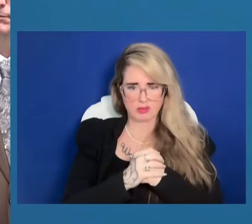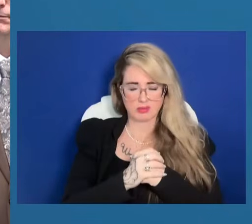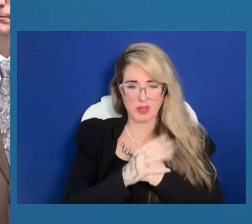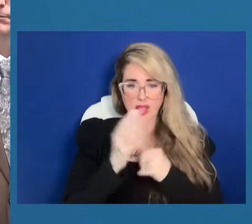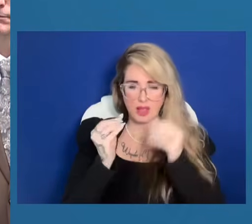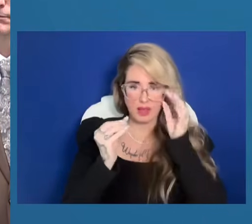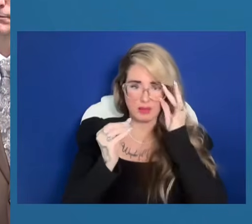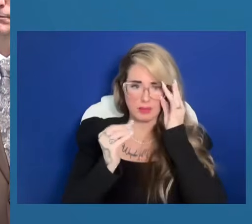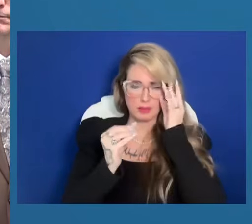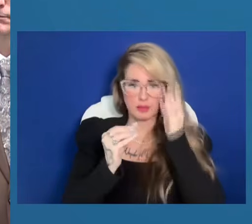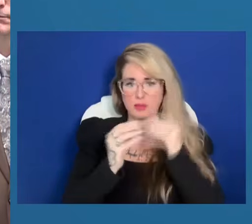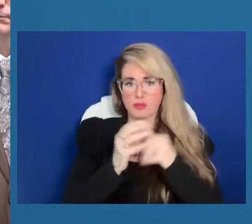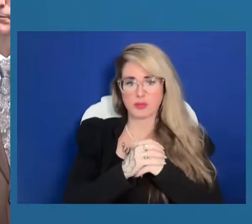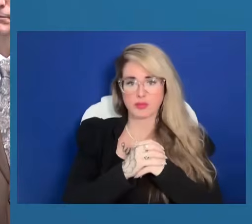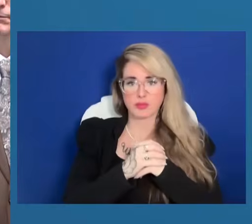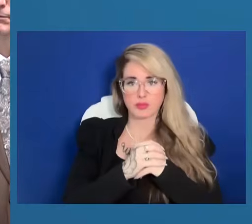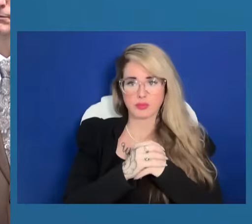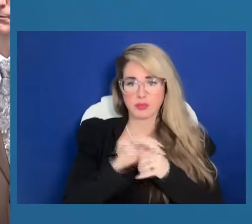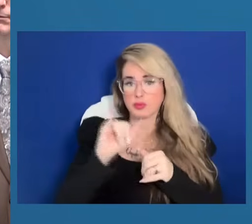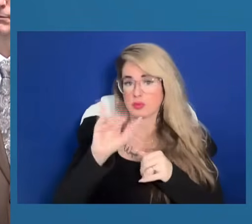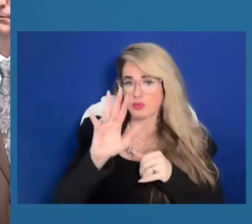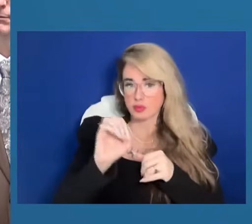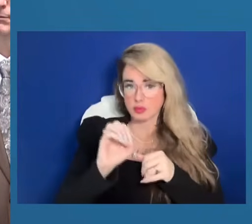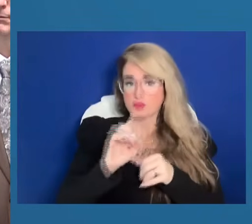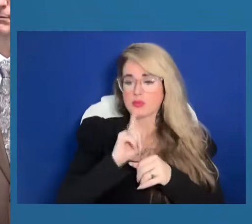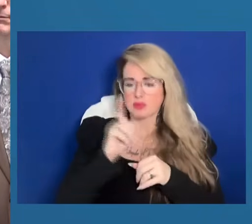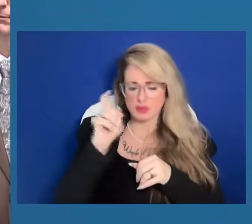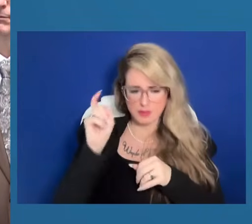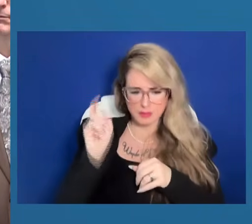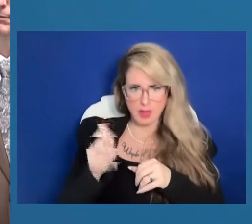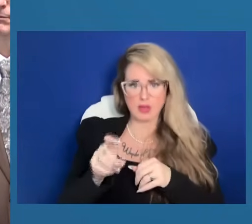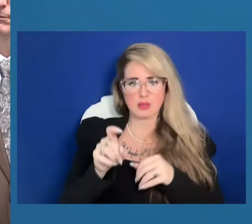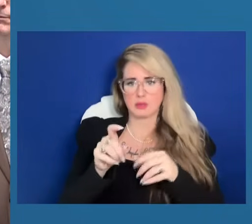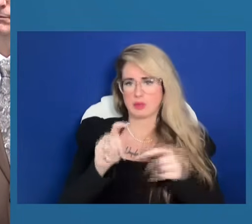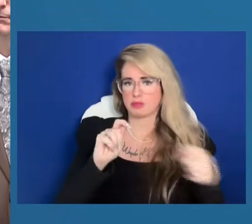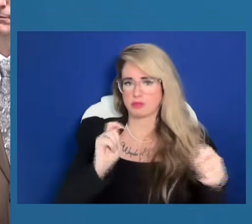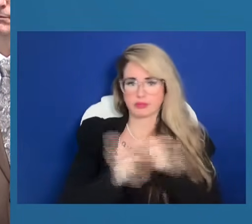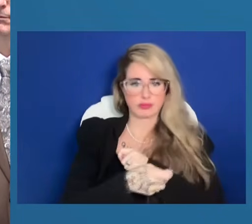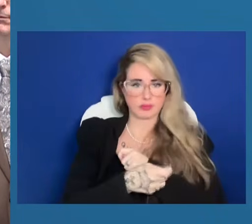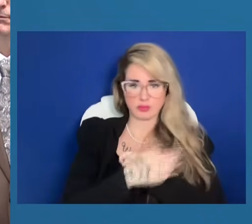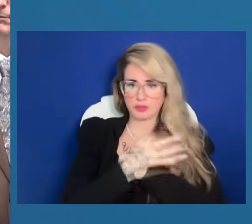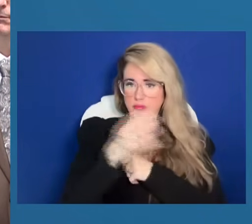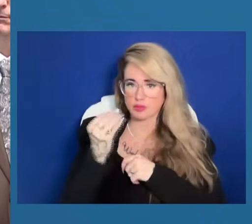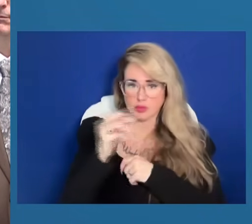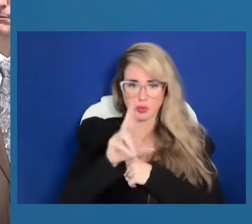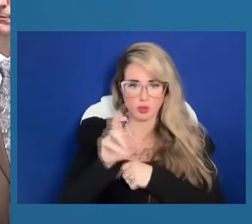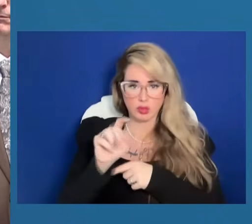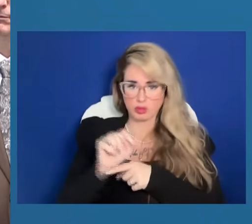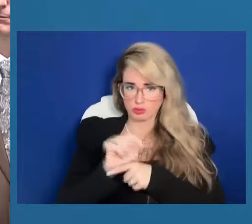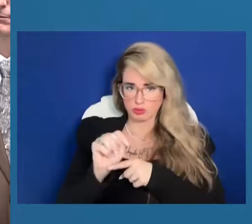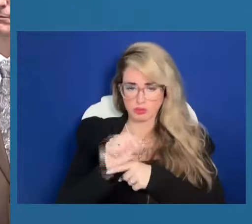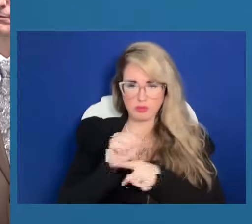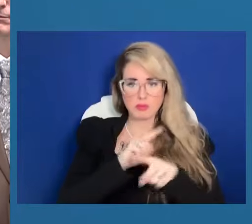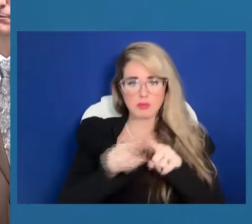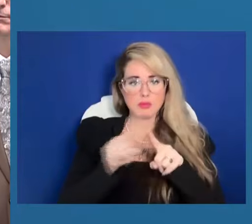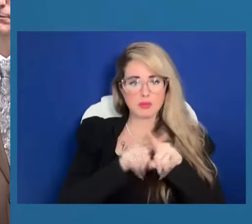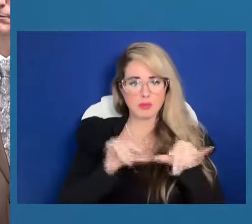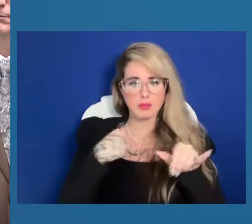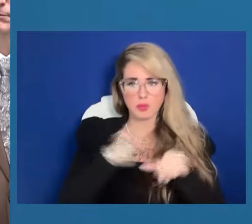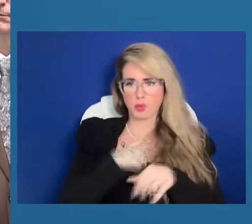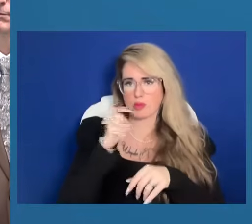And ICE desperately needs to be reformed and retrained. But we also have to